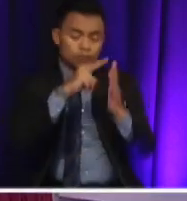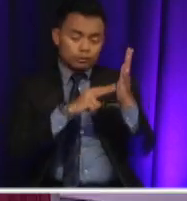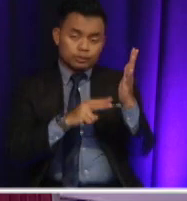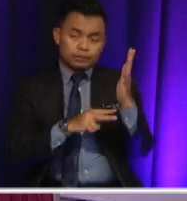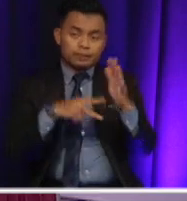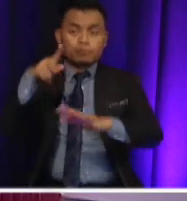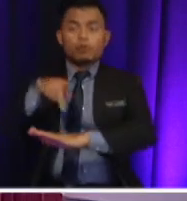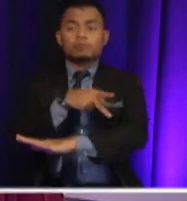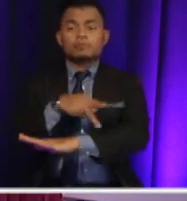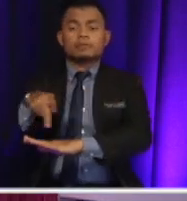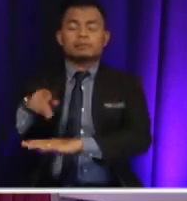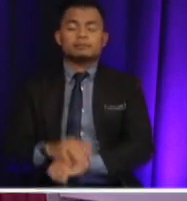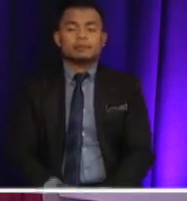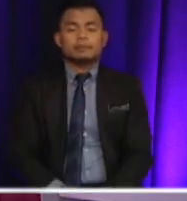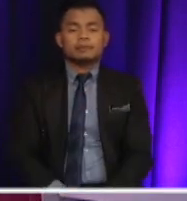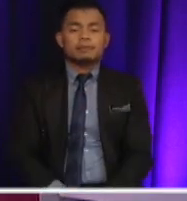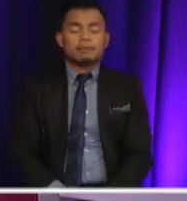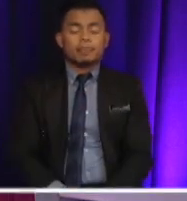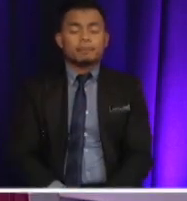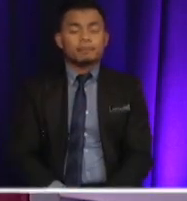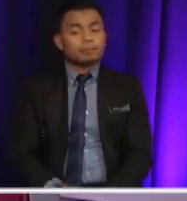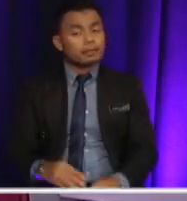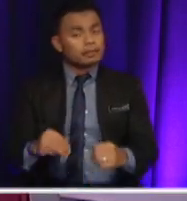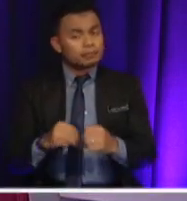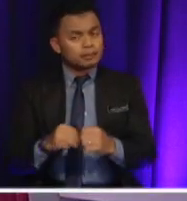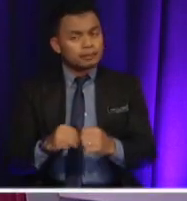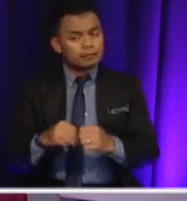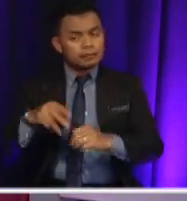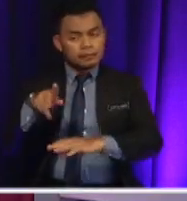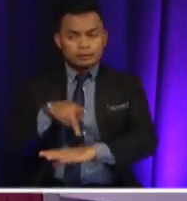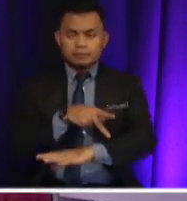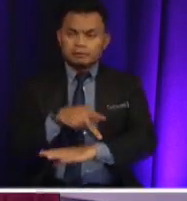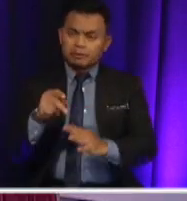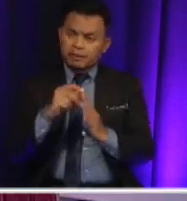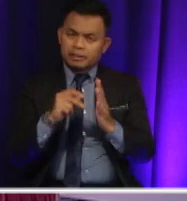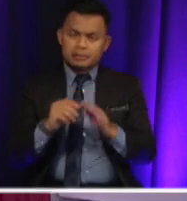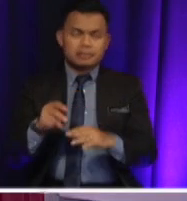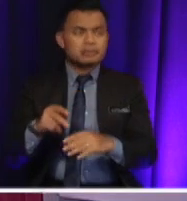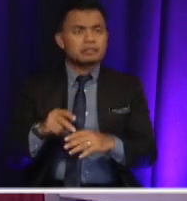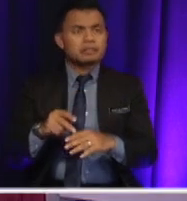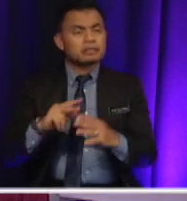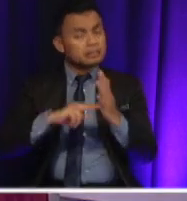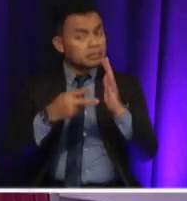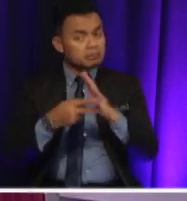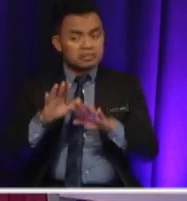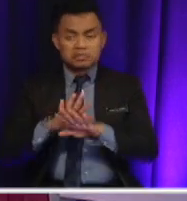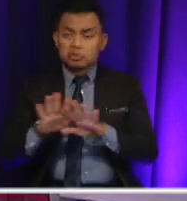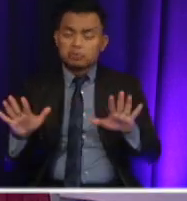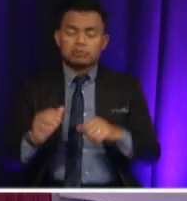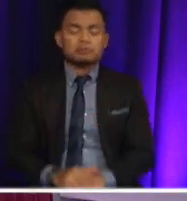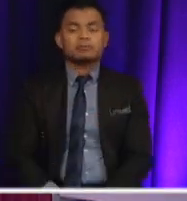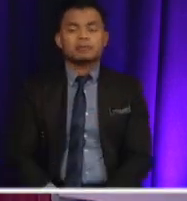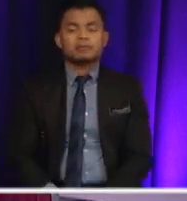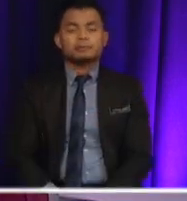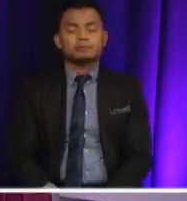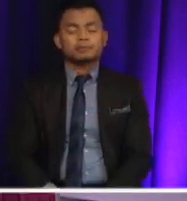in verses. Sometimes they rhyme, sometimes they don't. But normally when someone writes a poem,